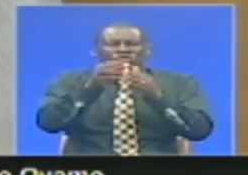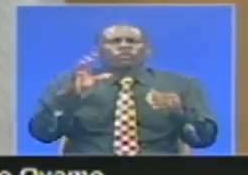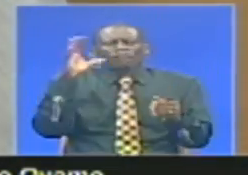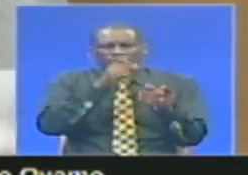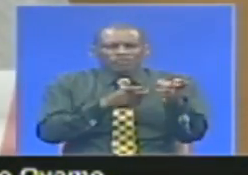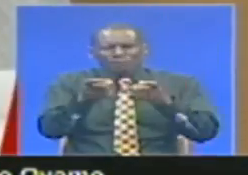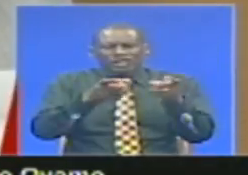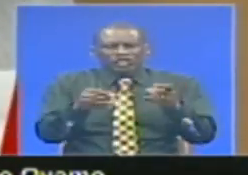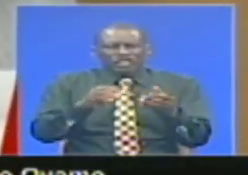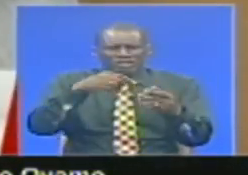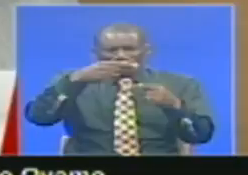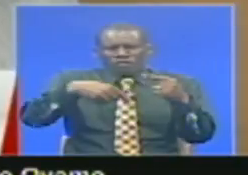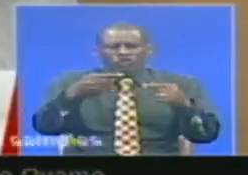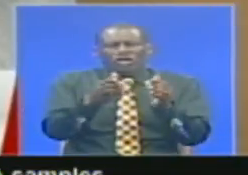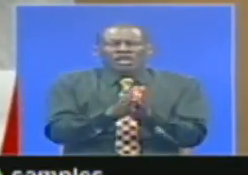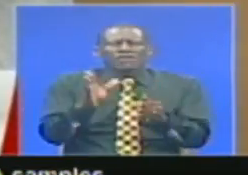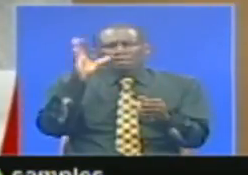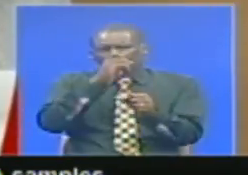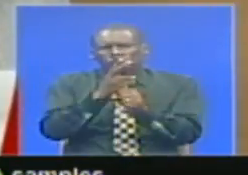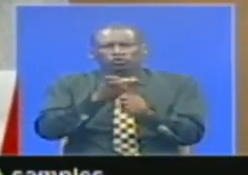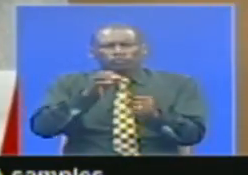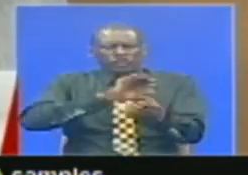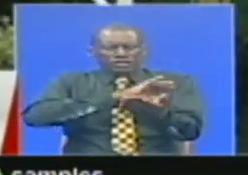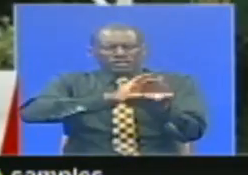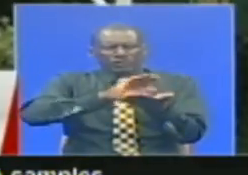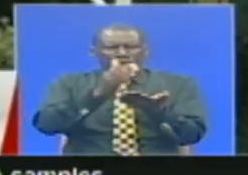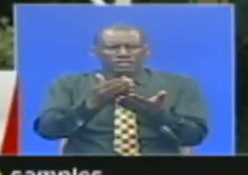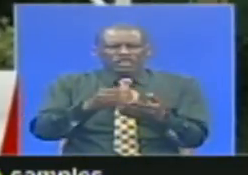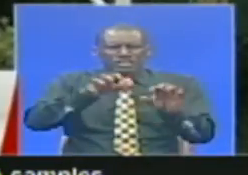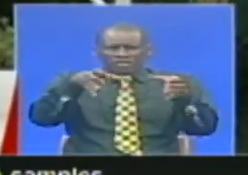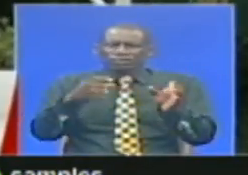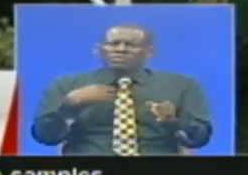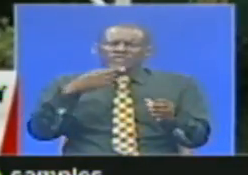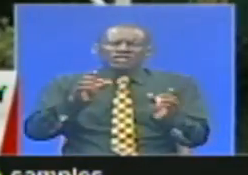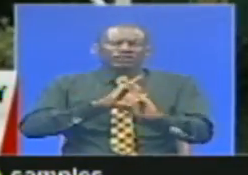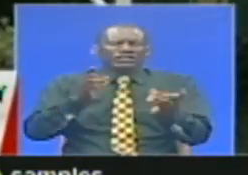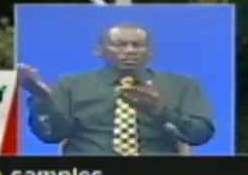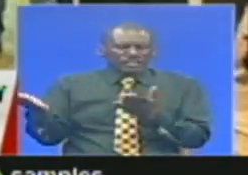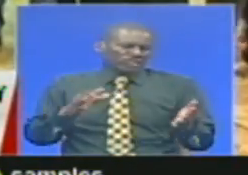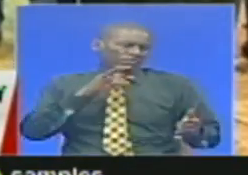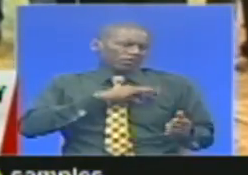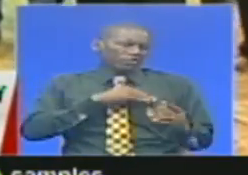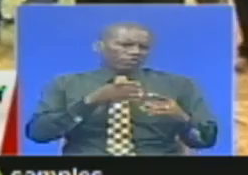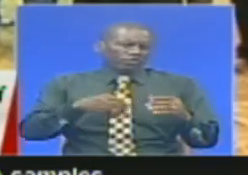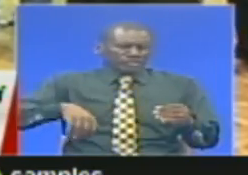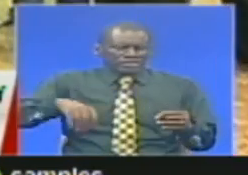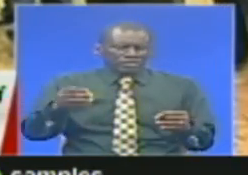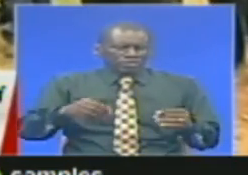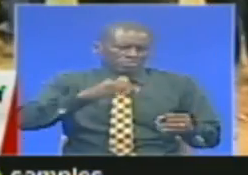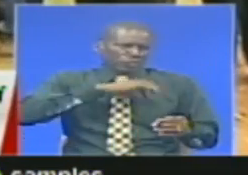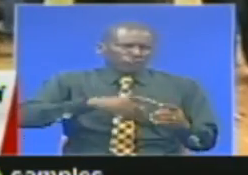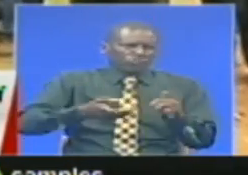and misappropriation of their funds. The farmers say they have not been paid since last year, and the managers cannot explain why they haven't